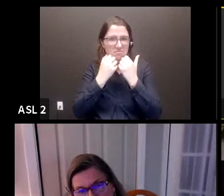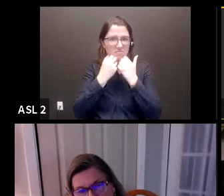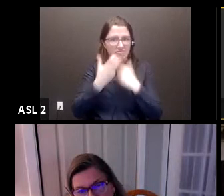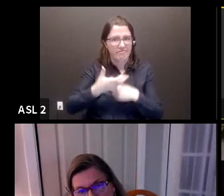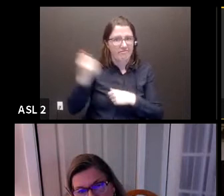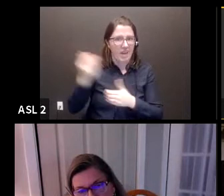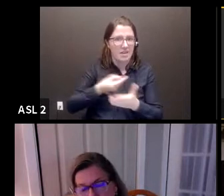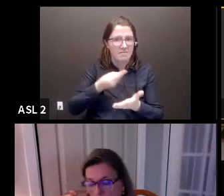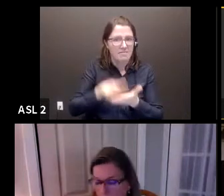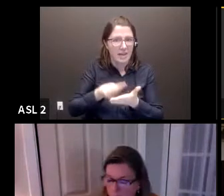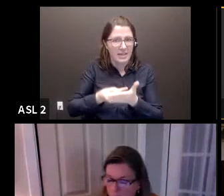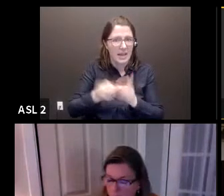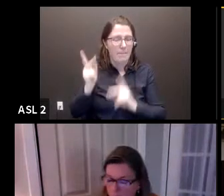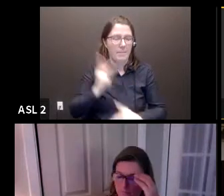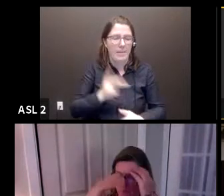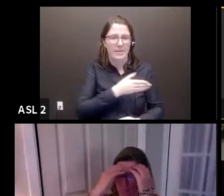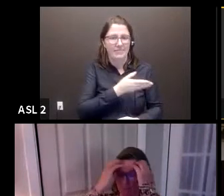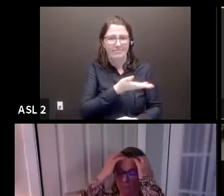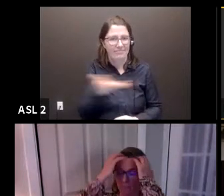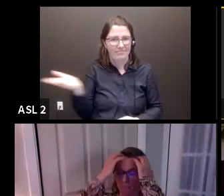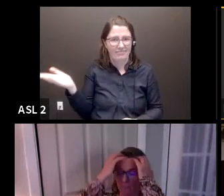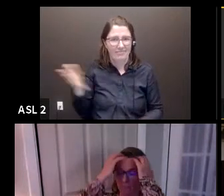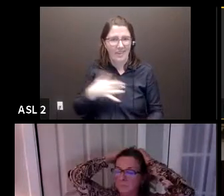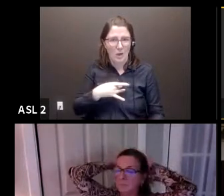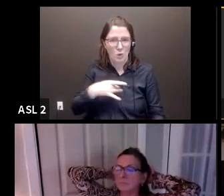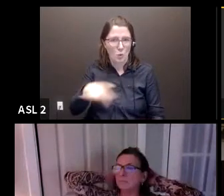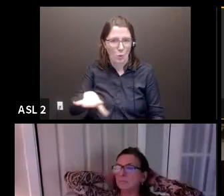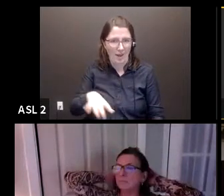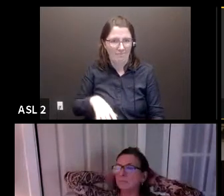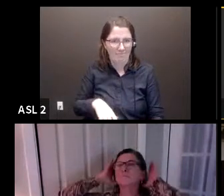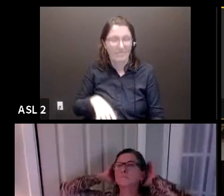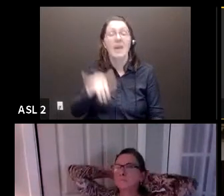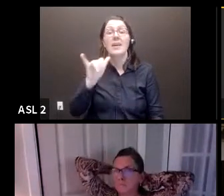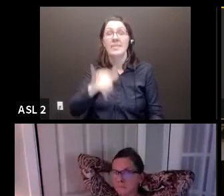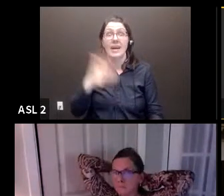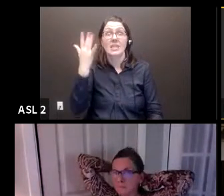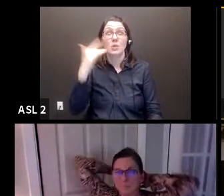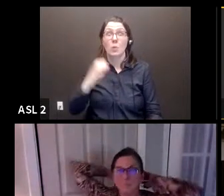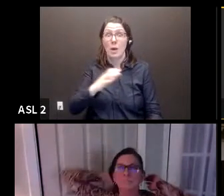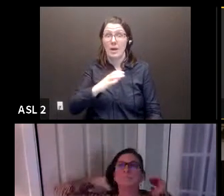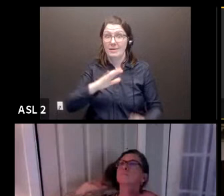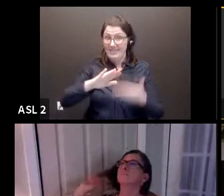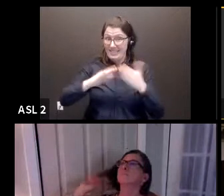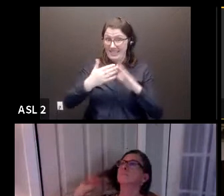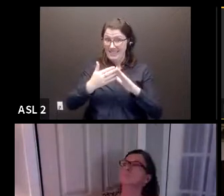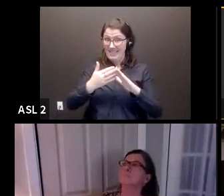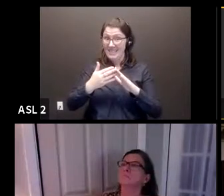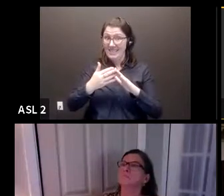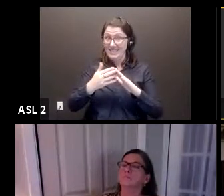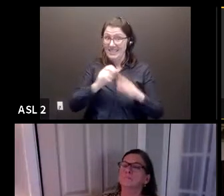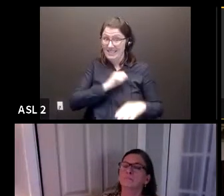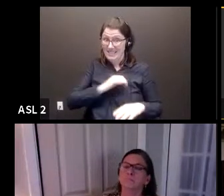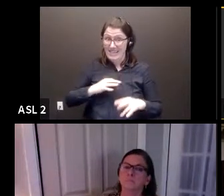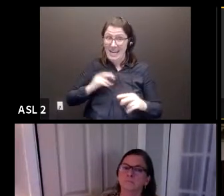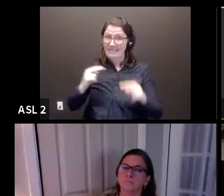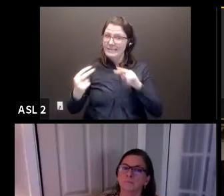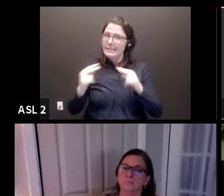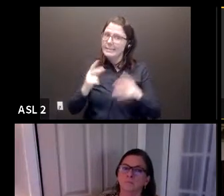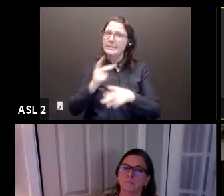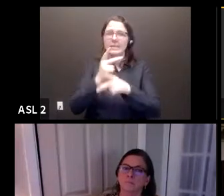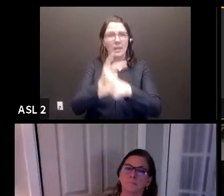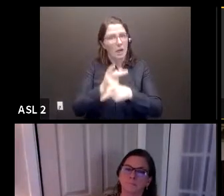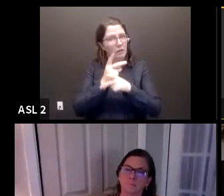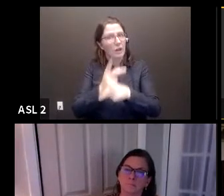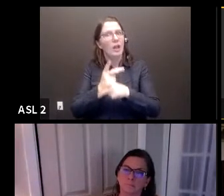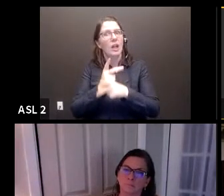was sort of the reason that the city staff feel that we should be very trepidatious in our approach to rolling